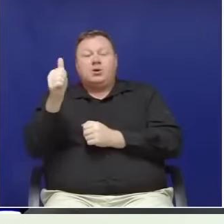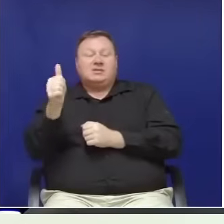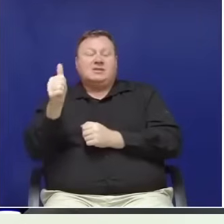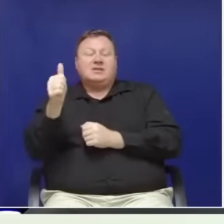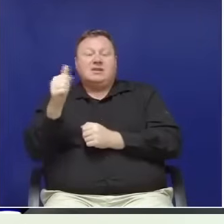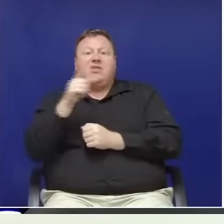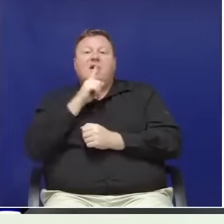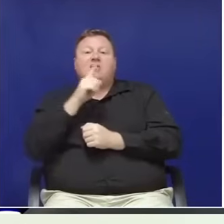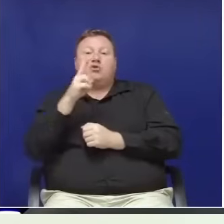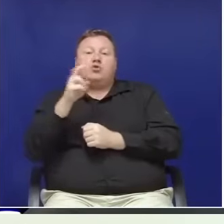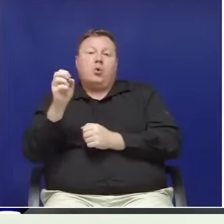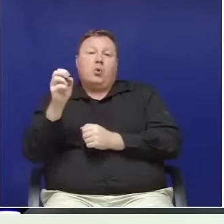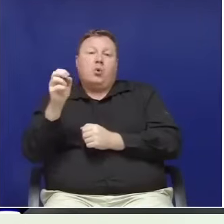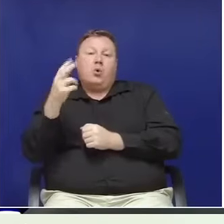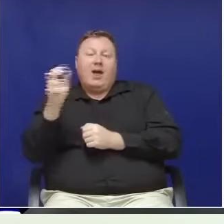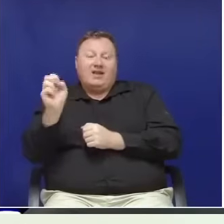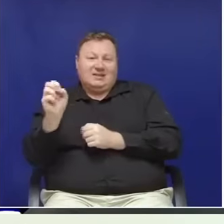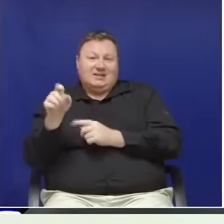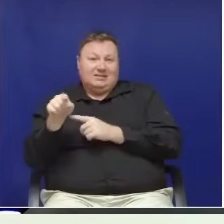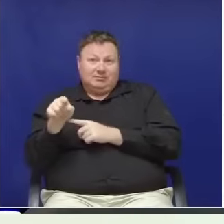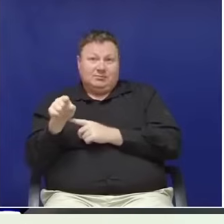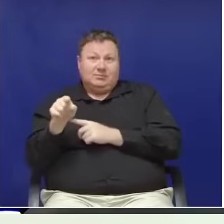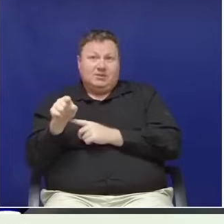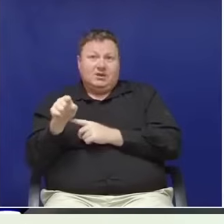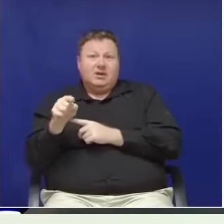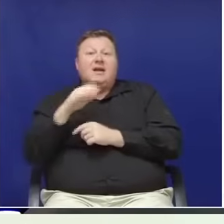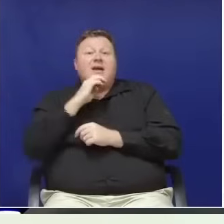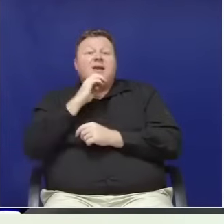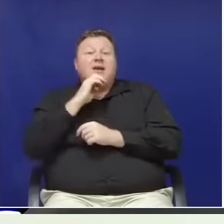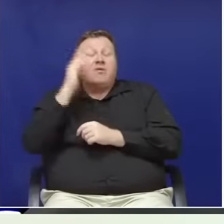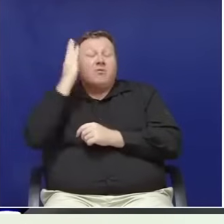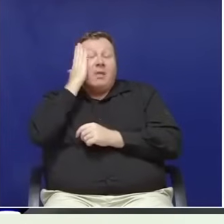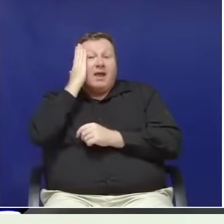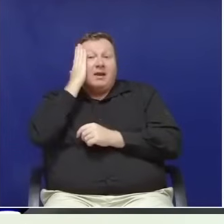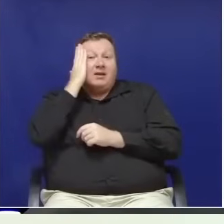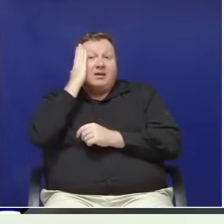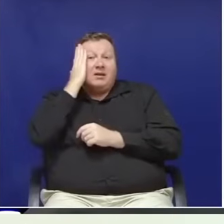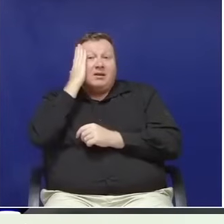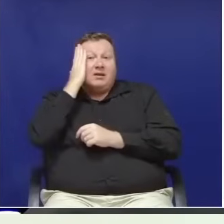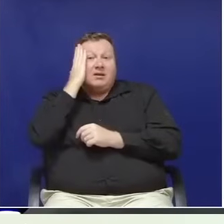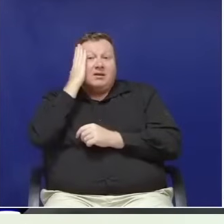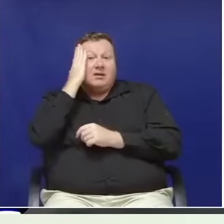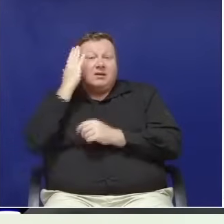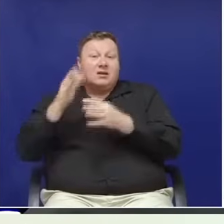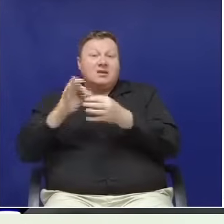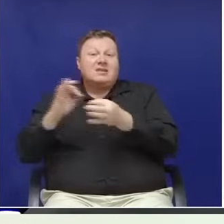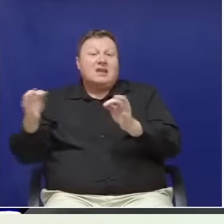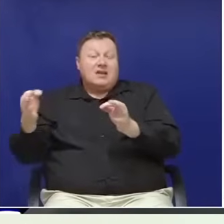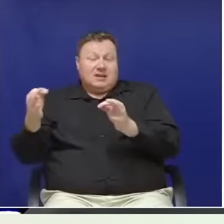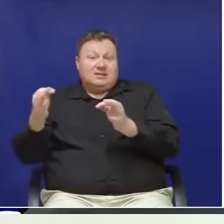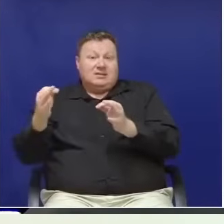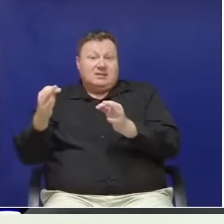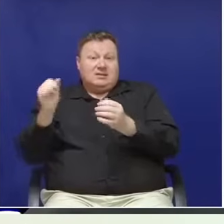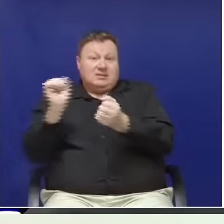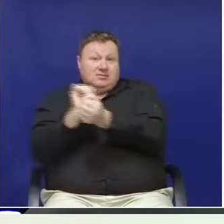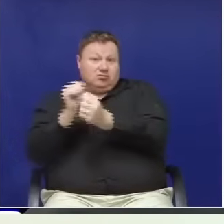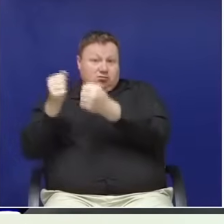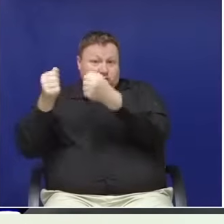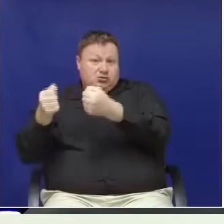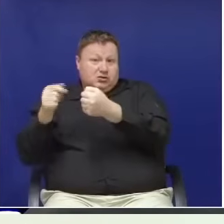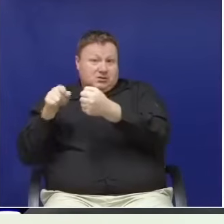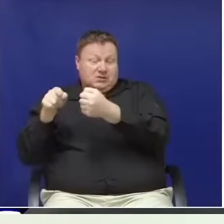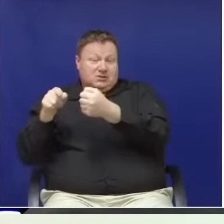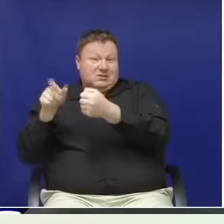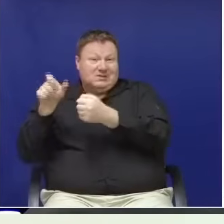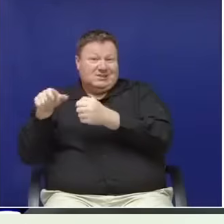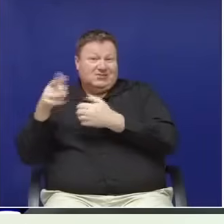106,280. So there are enough beds for sentenced inmates or